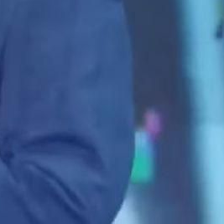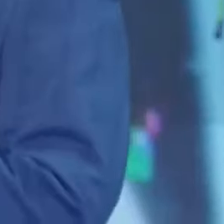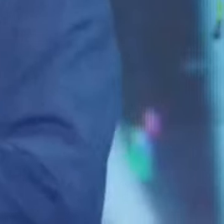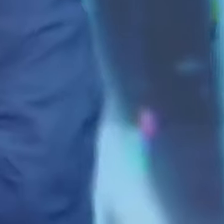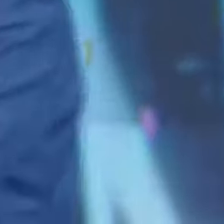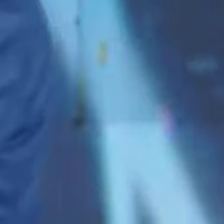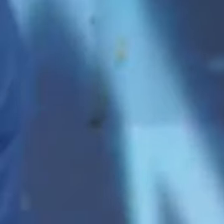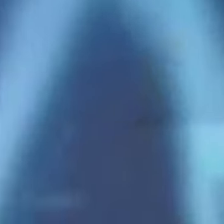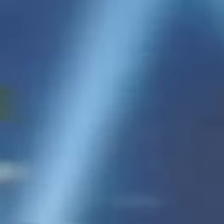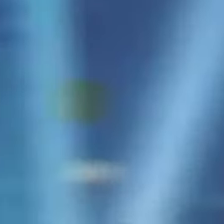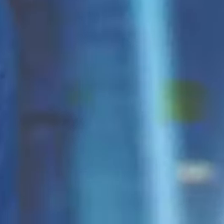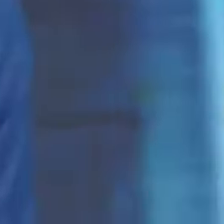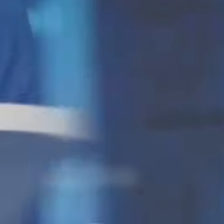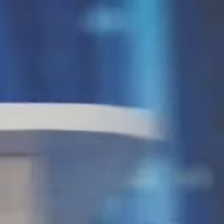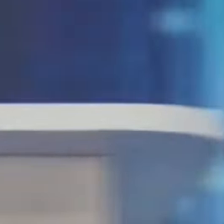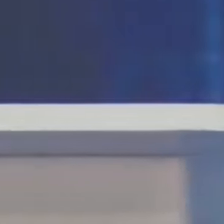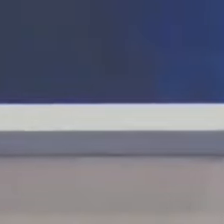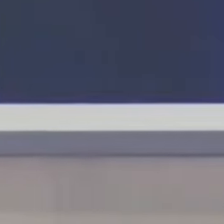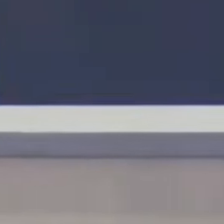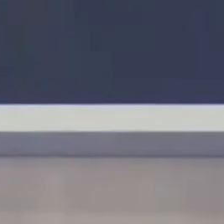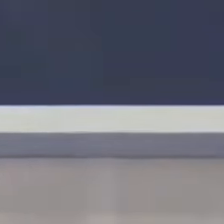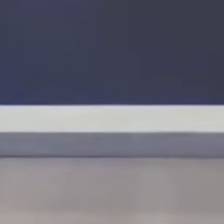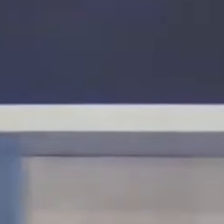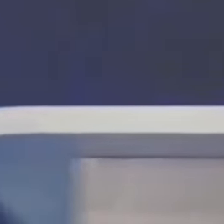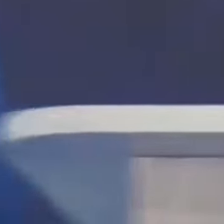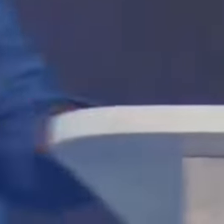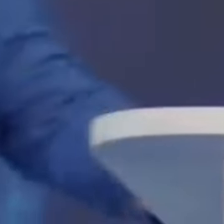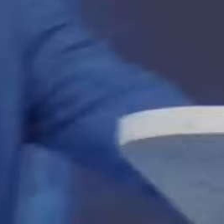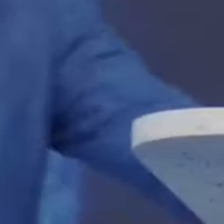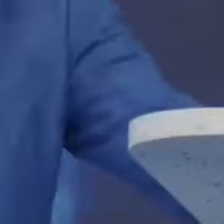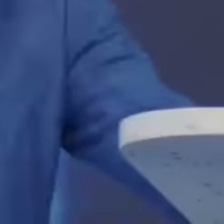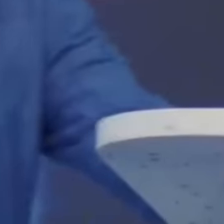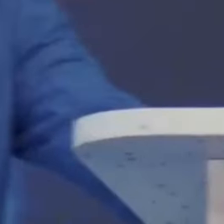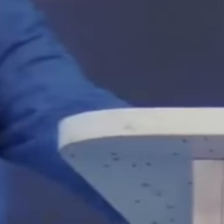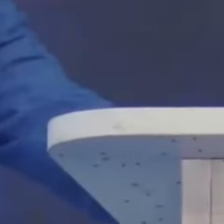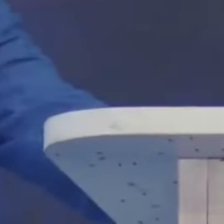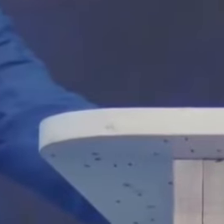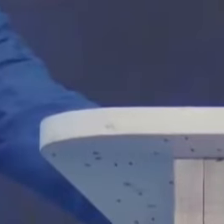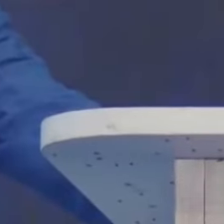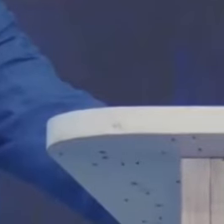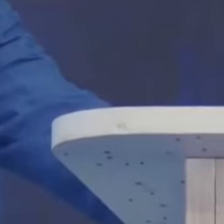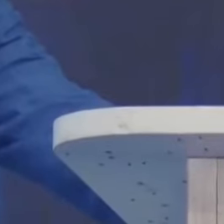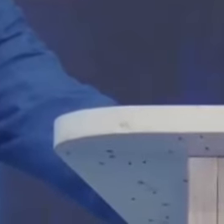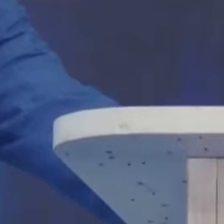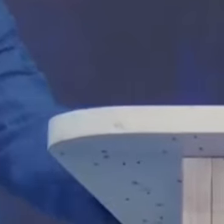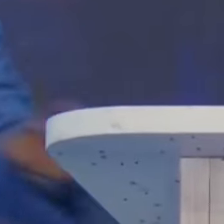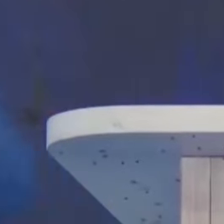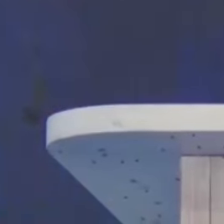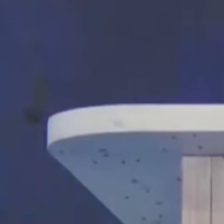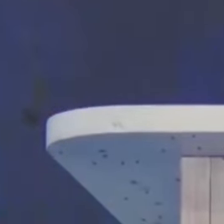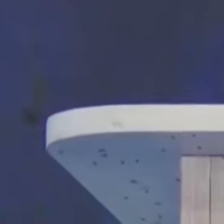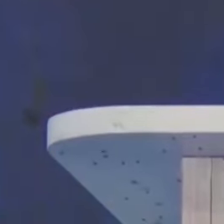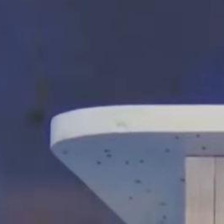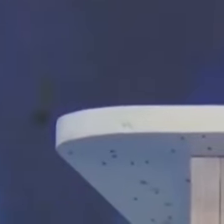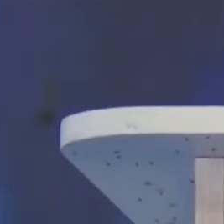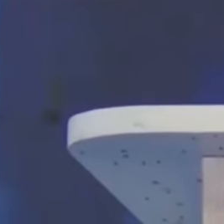66 days, but you're doing that over and over and over, and you're training your mind, you're turning your mind, and you're